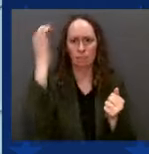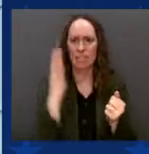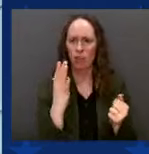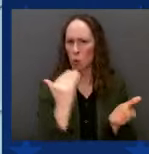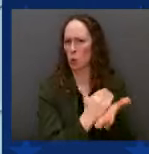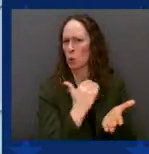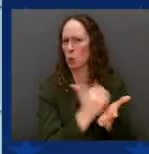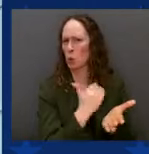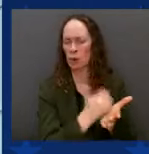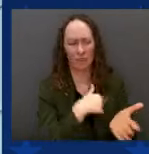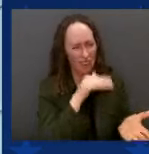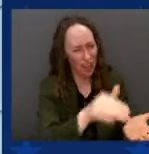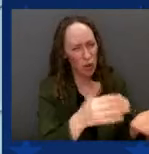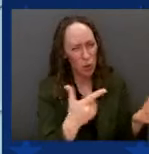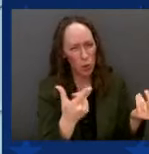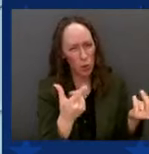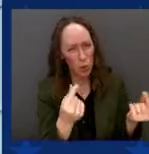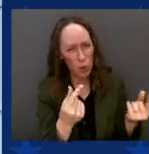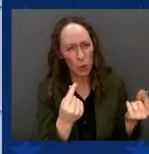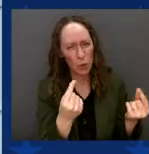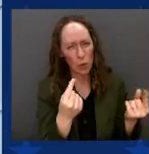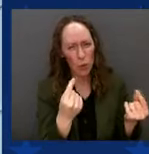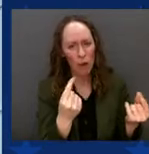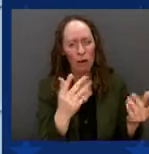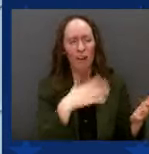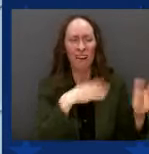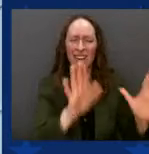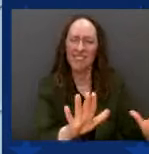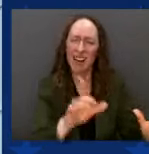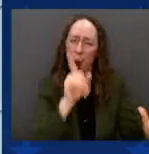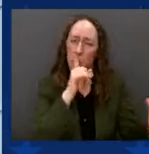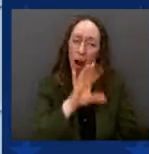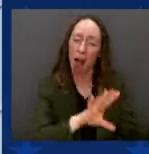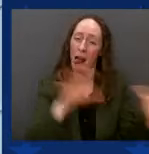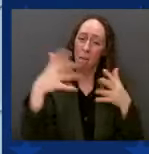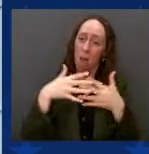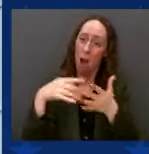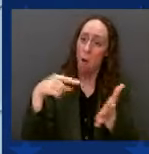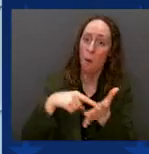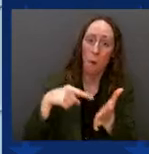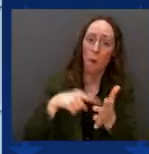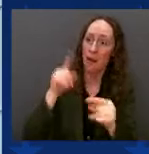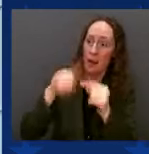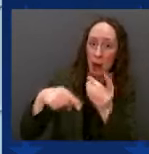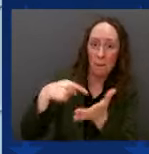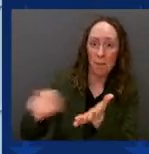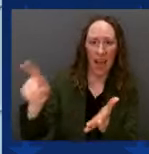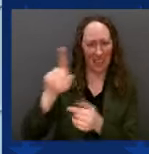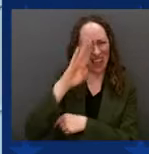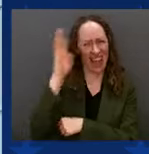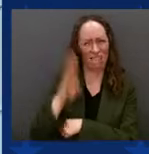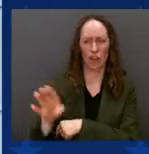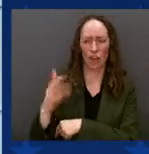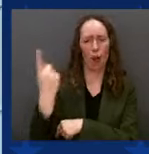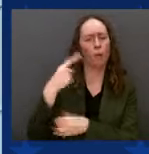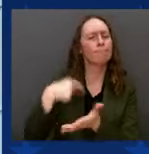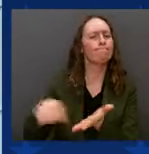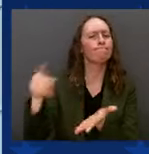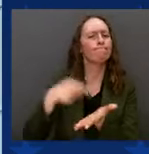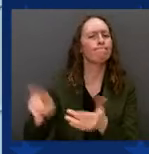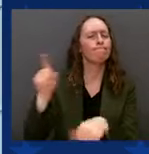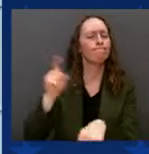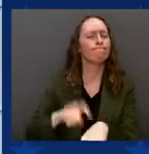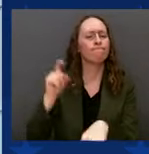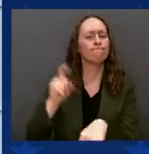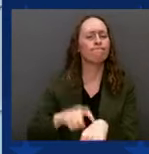America. We have never reneged on that debt. Now they're telling me if I don't do what they want, cut Social Security, whatever they